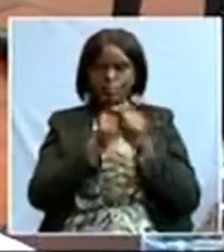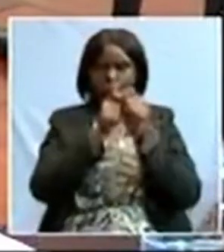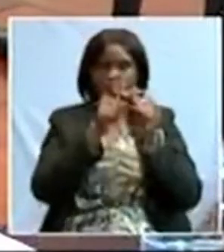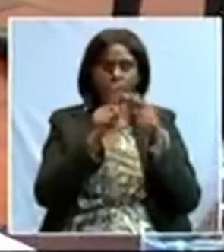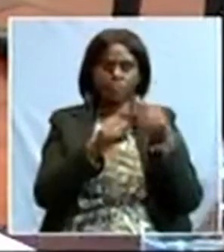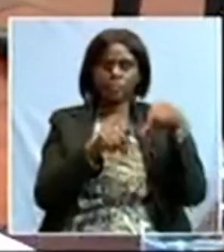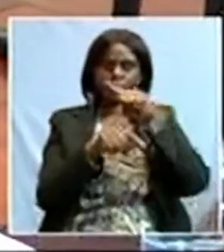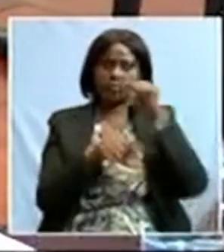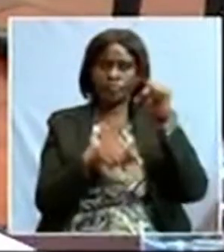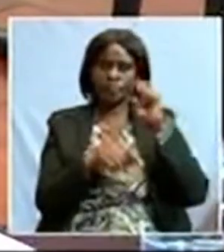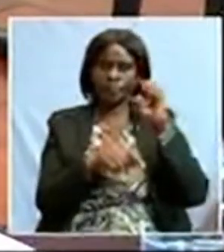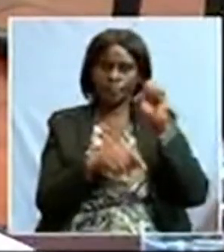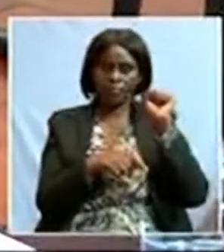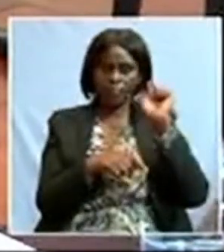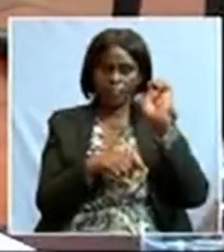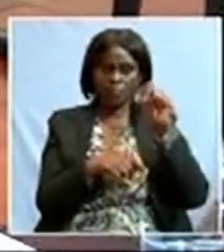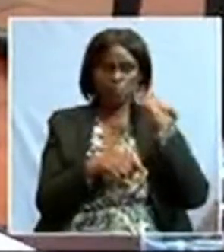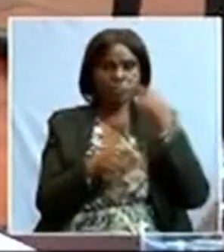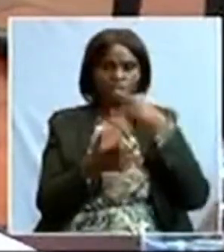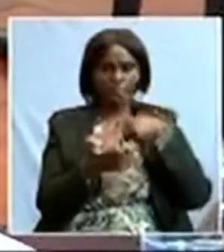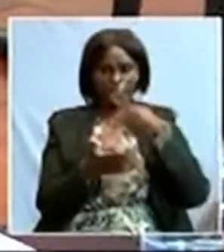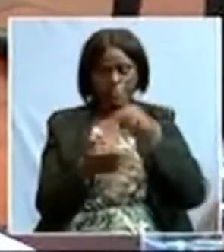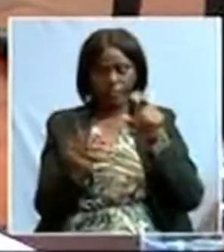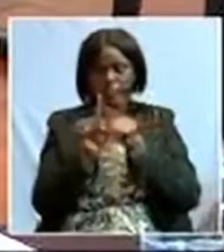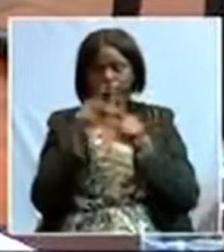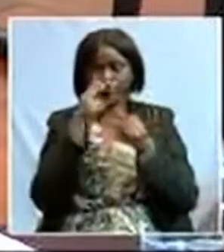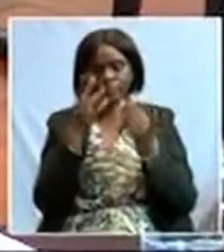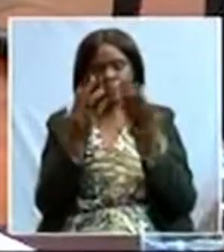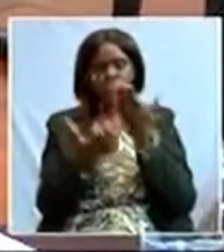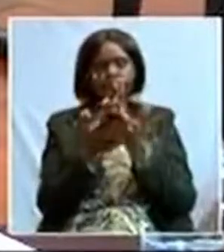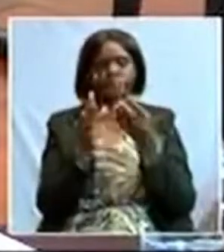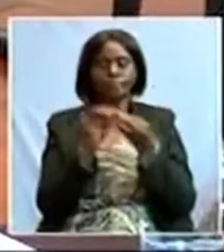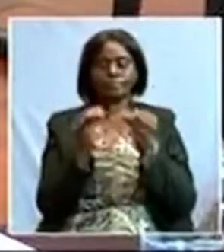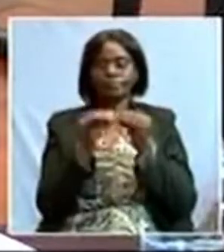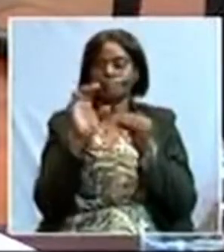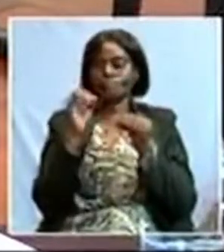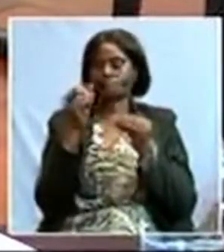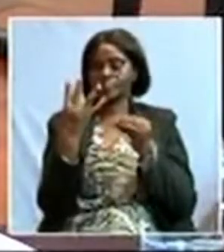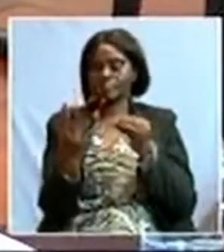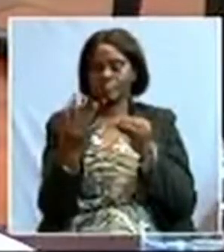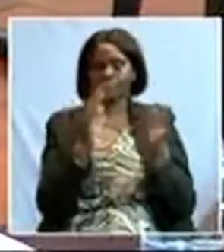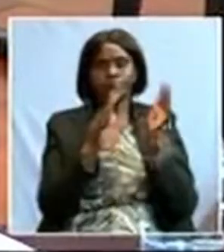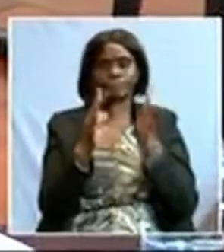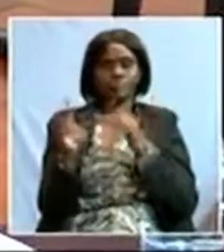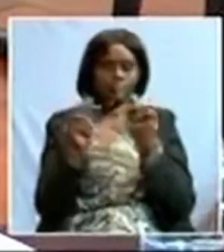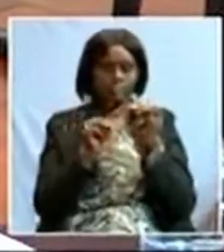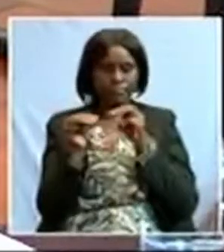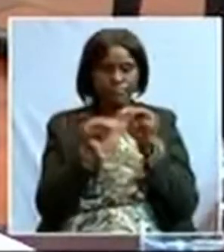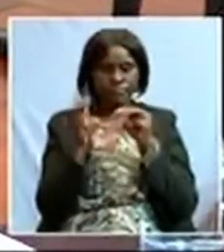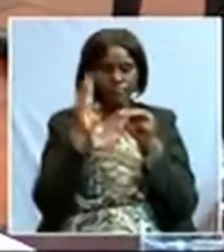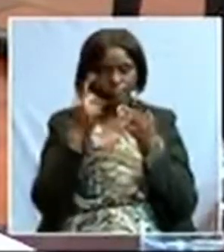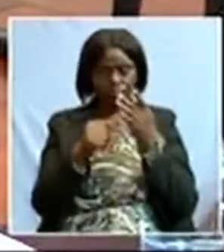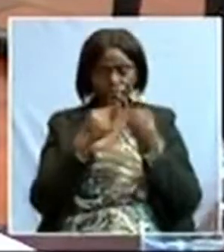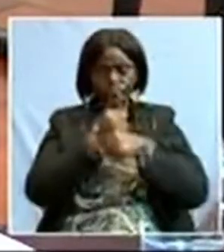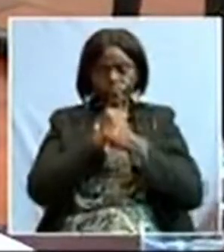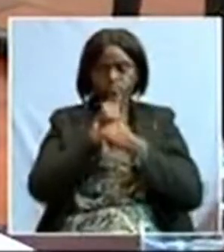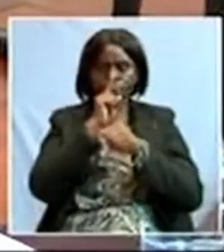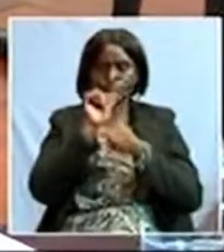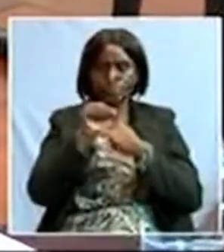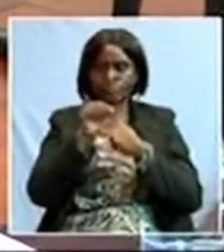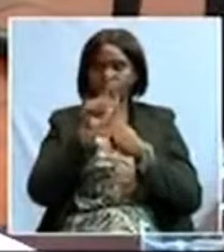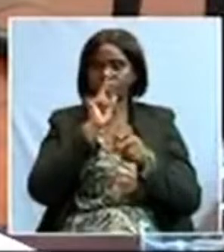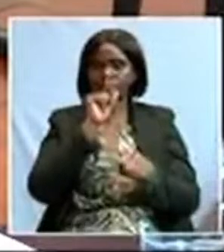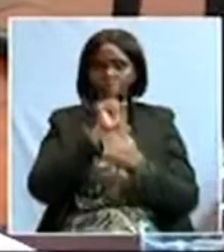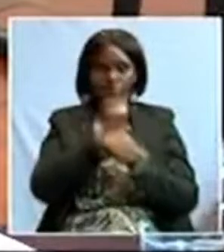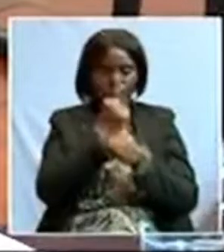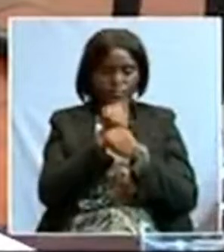to ZESCO who has since paid the levy. See Appendix 04. Remedial measure. Management to ensure that it works hand